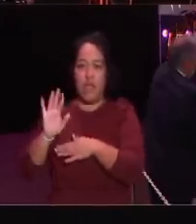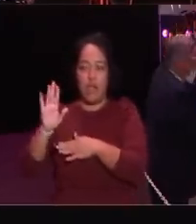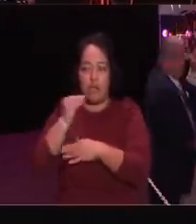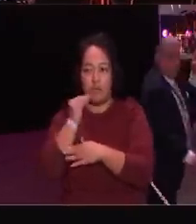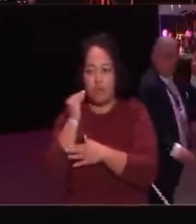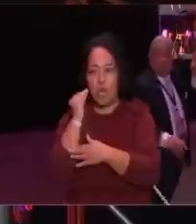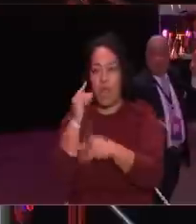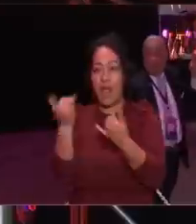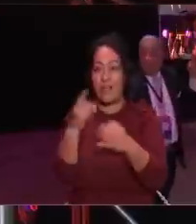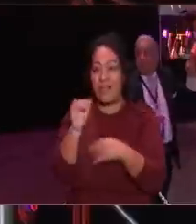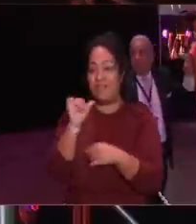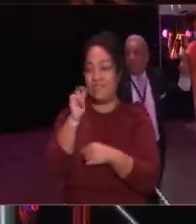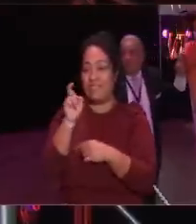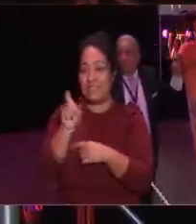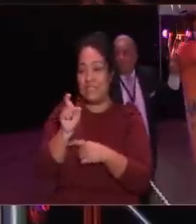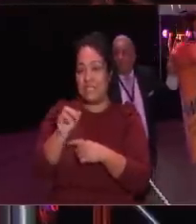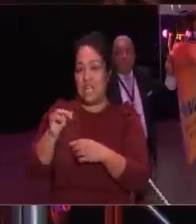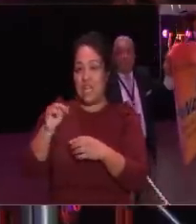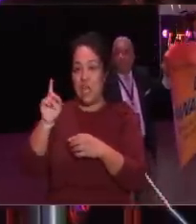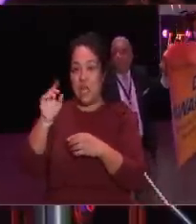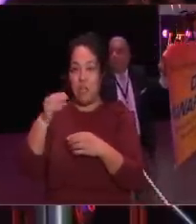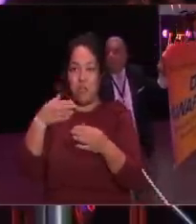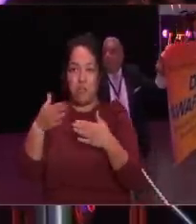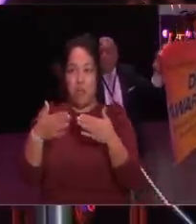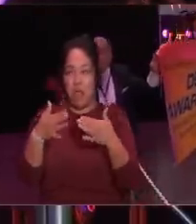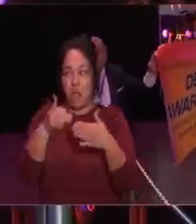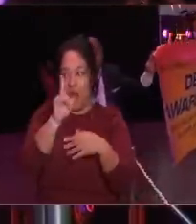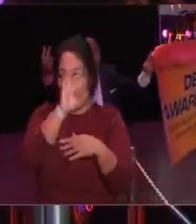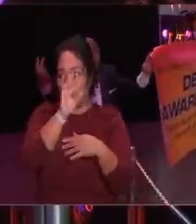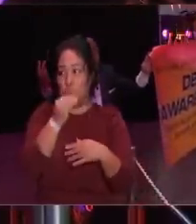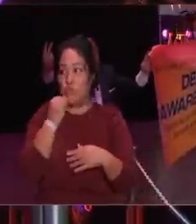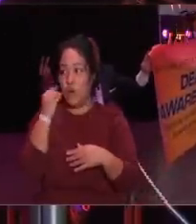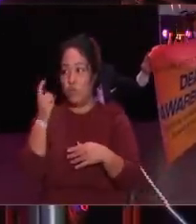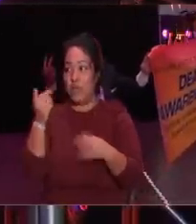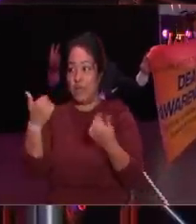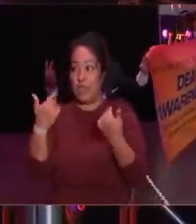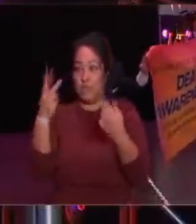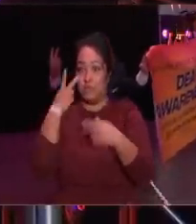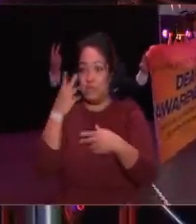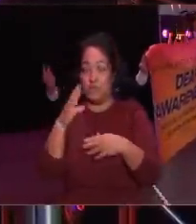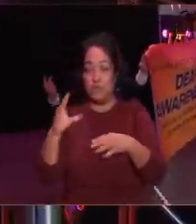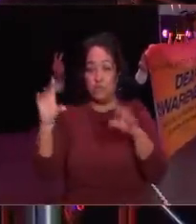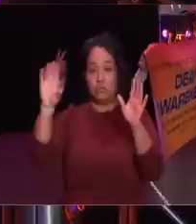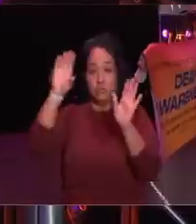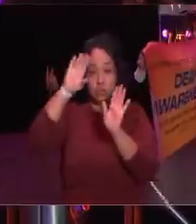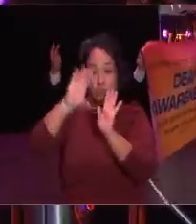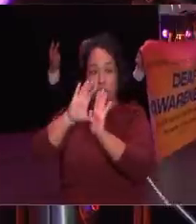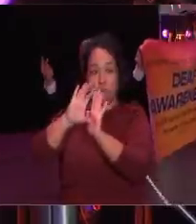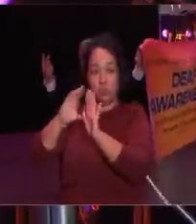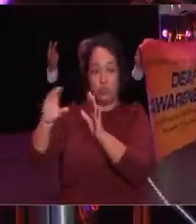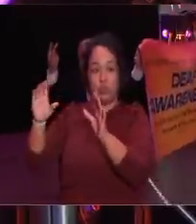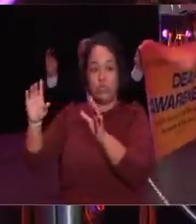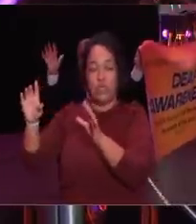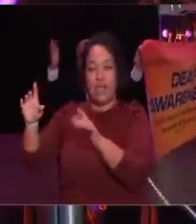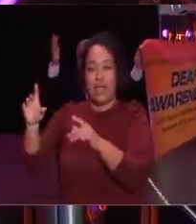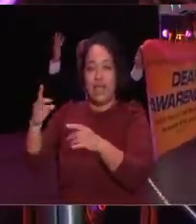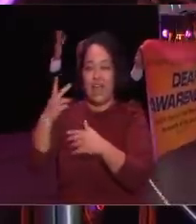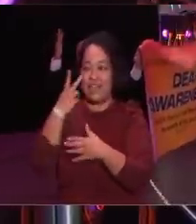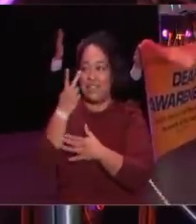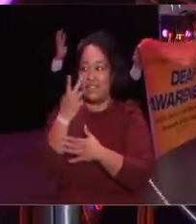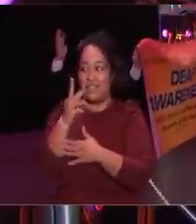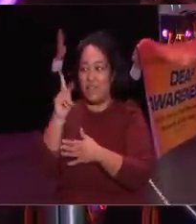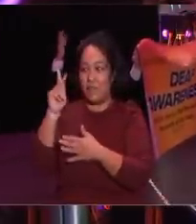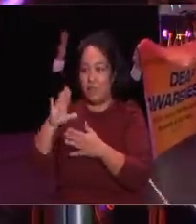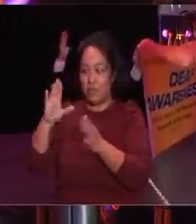les traduzca. And now they don't need anyone else to. Ellos miran las pantallas. They see the screens. Y miran esa persona al costado. And they see